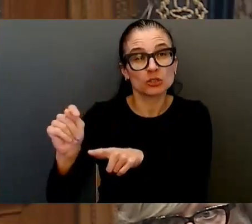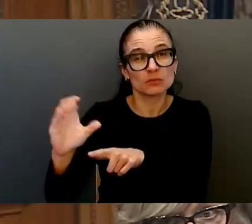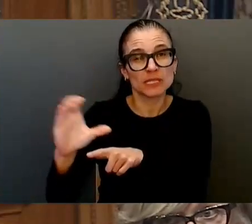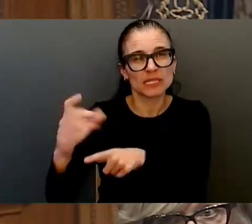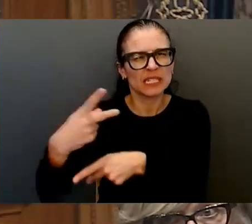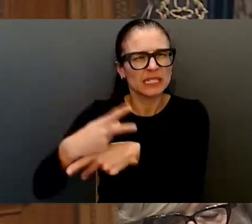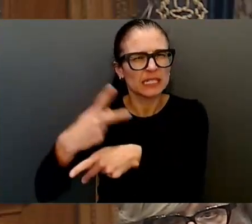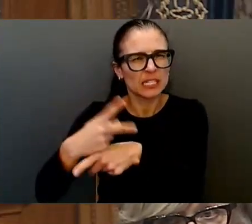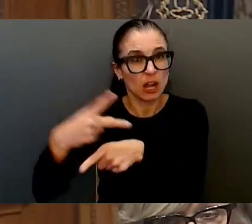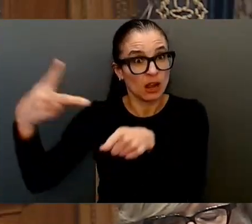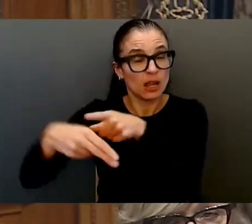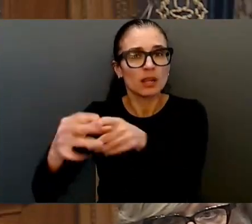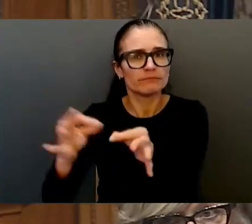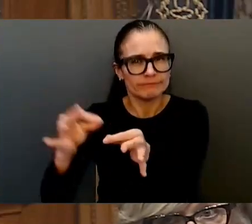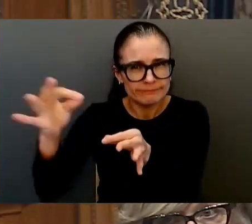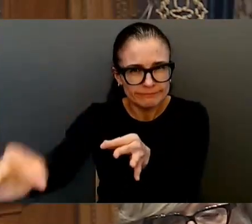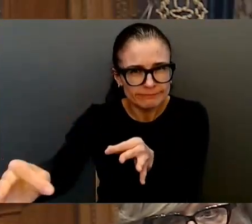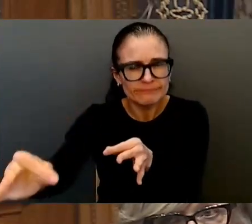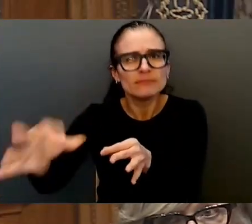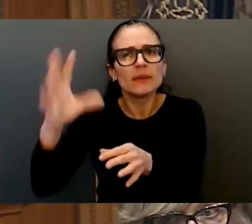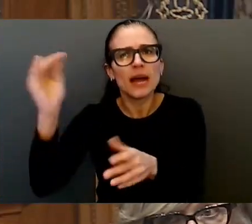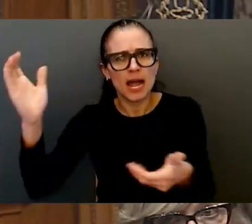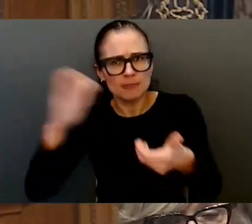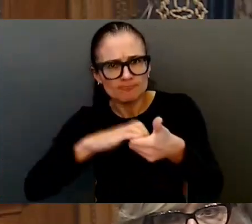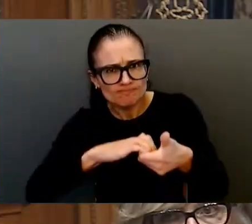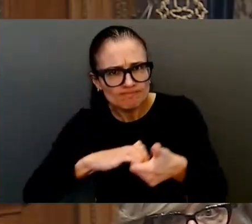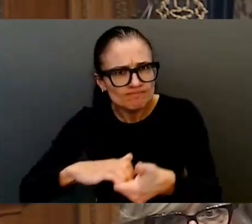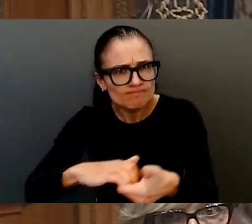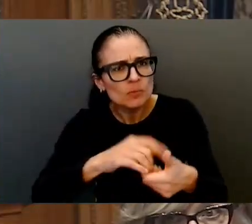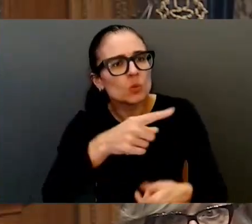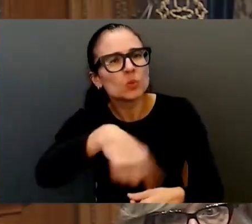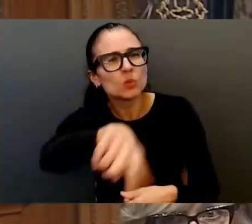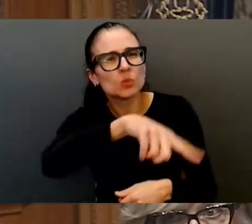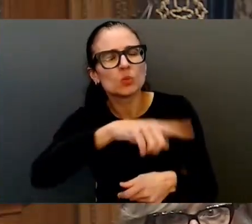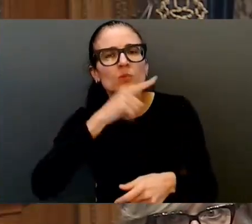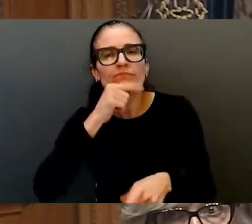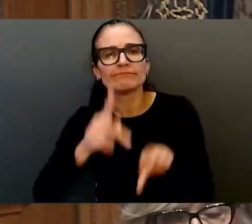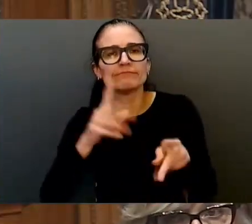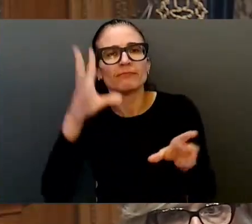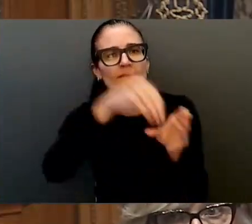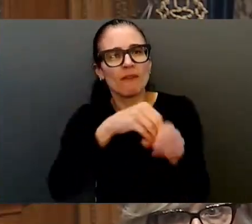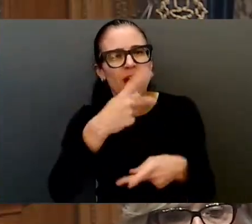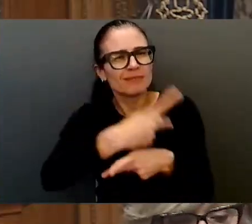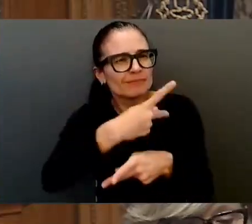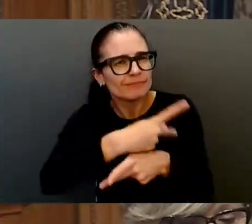and sustainable funding model for long-term care and assisted living?